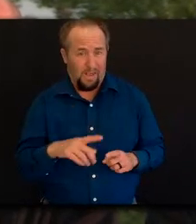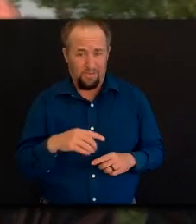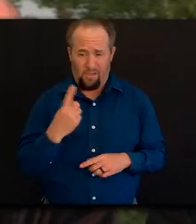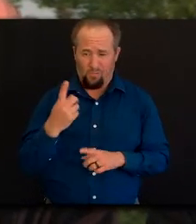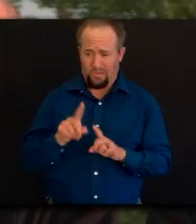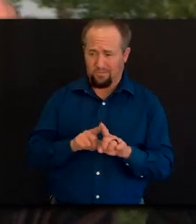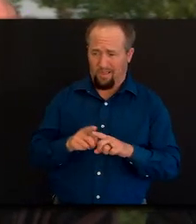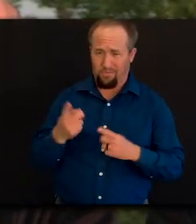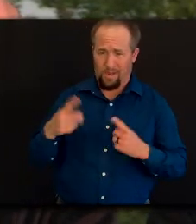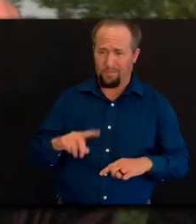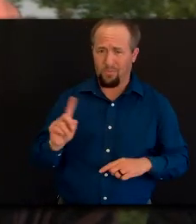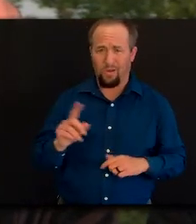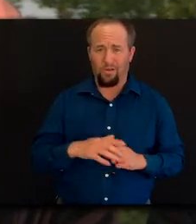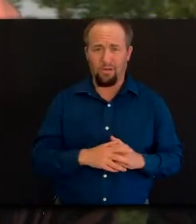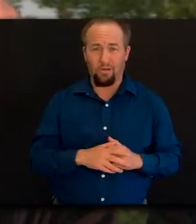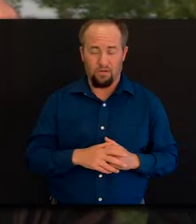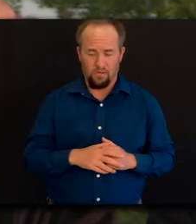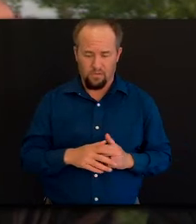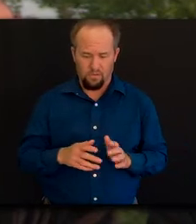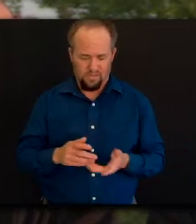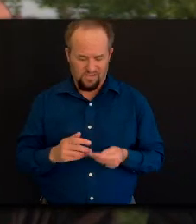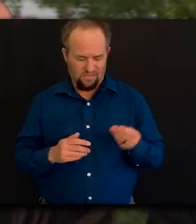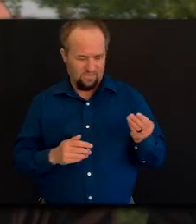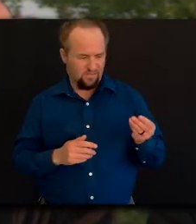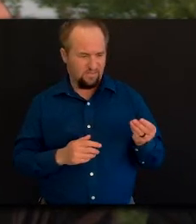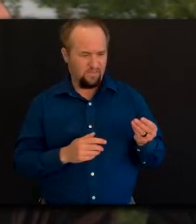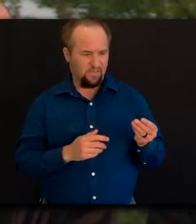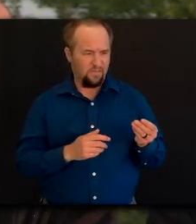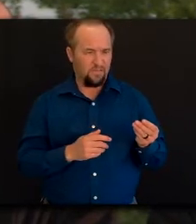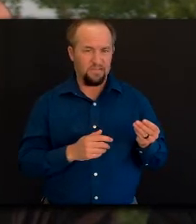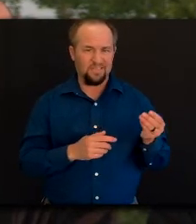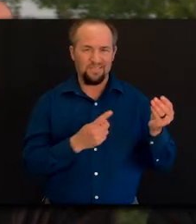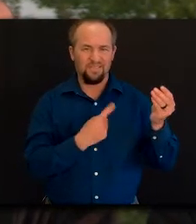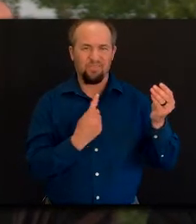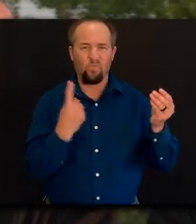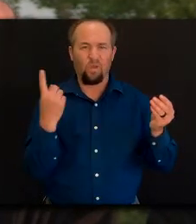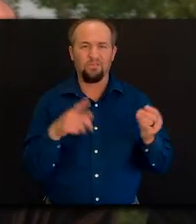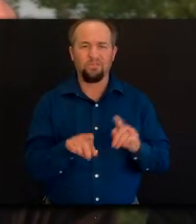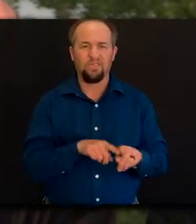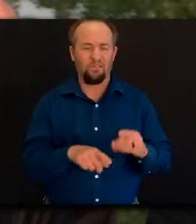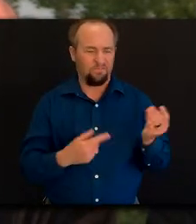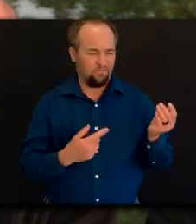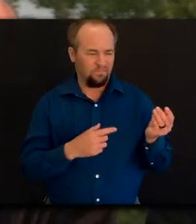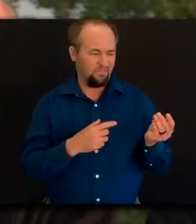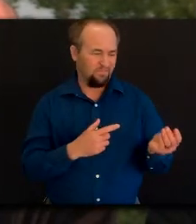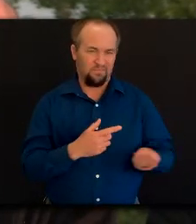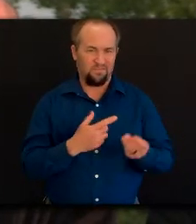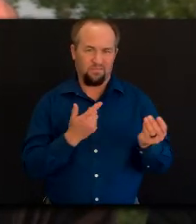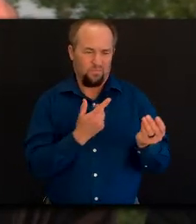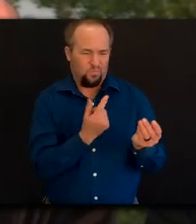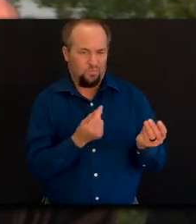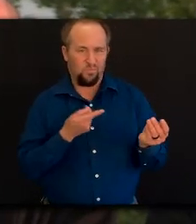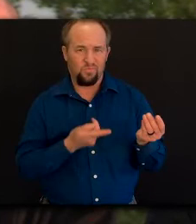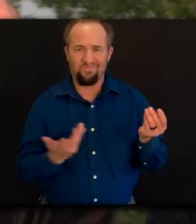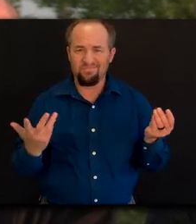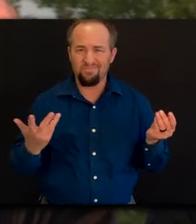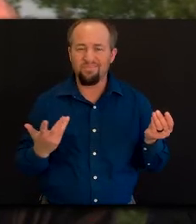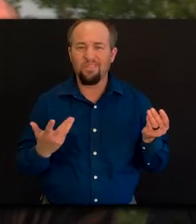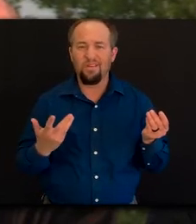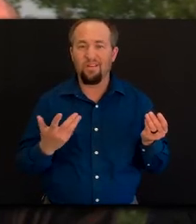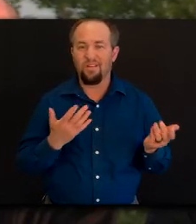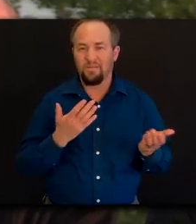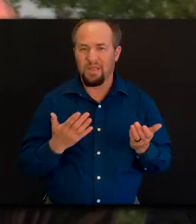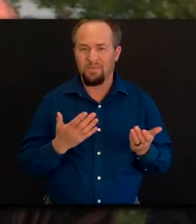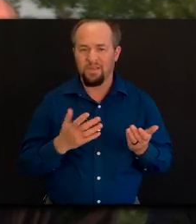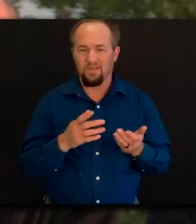nearly as useful by itself as it was as a pair. What can a lone sock accomplish? Maybe it can keep 1 foot